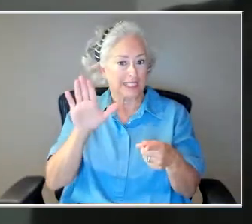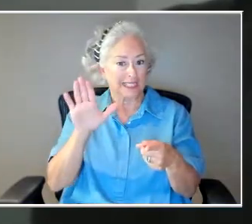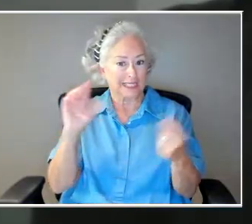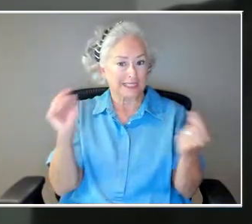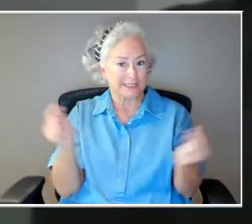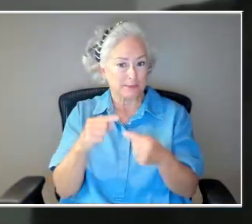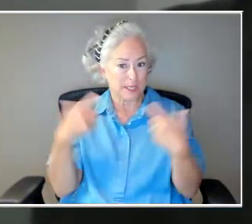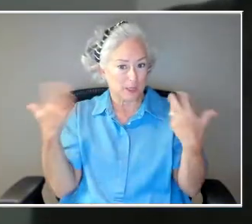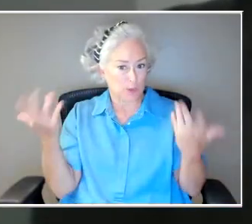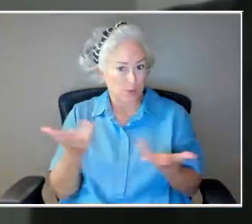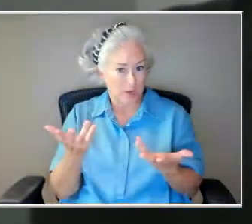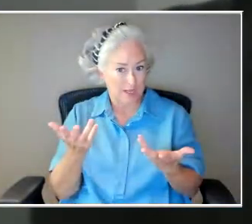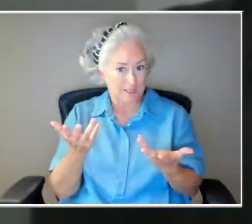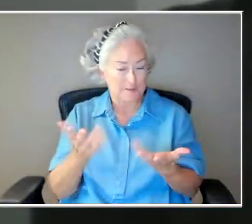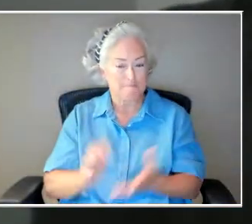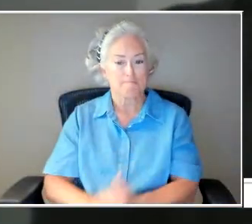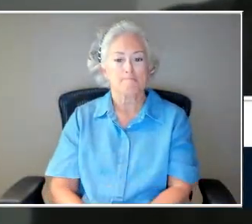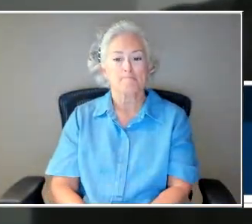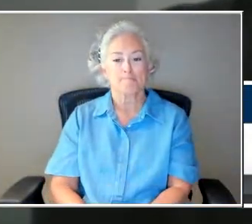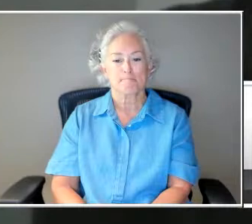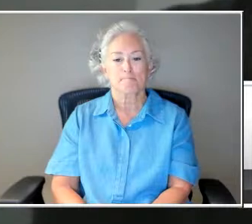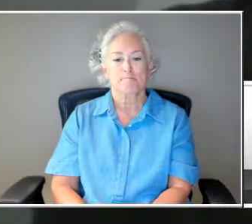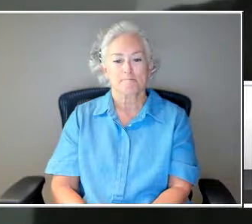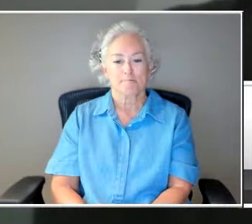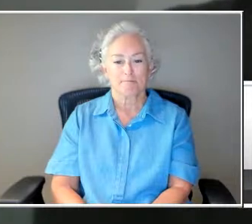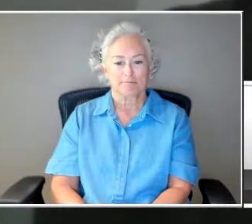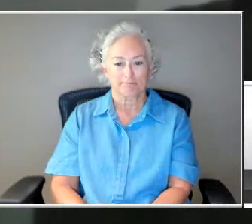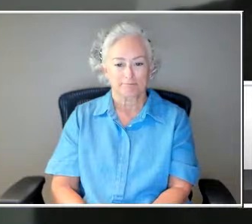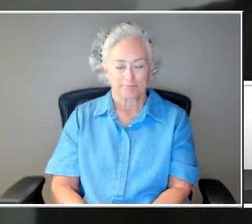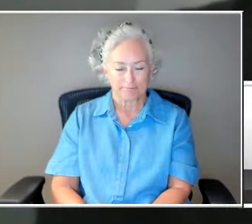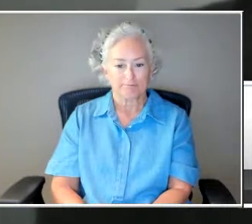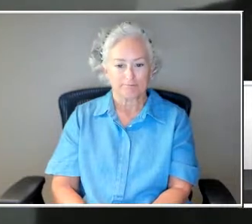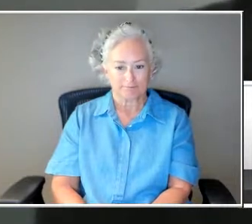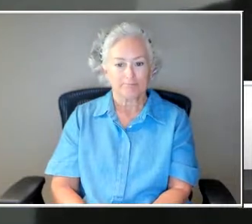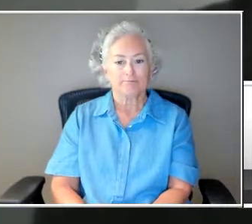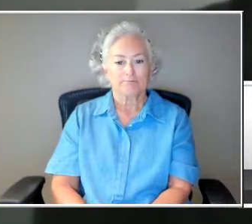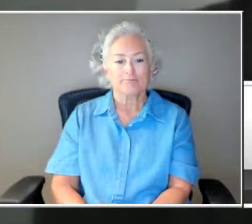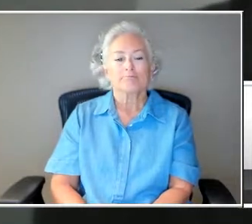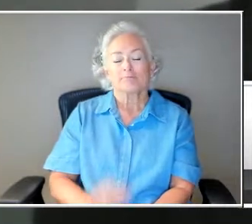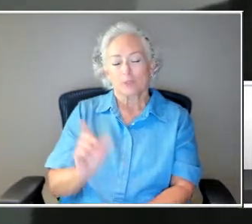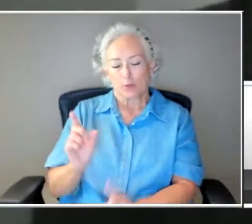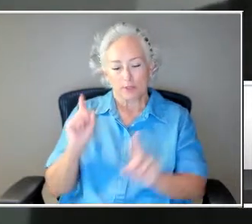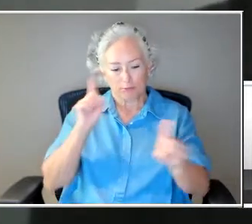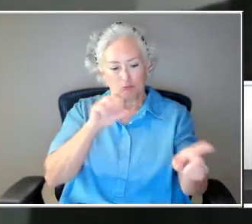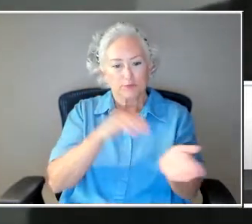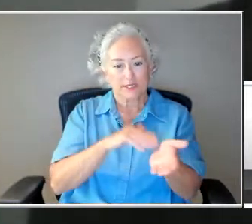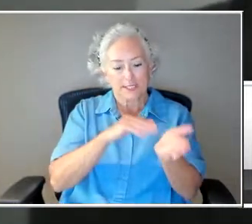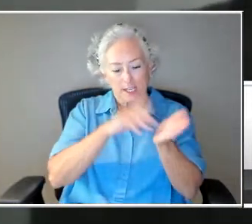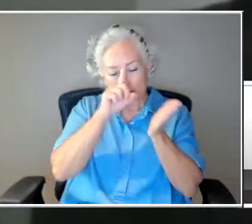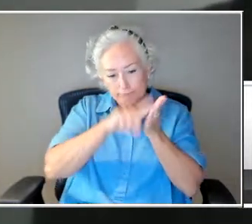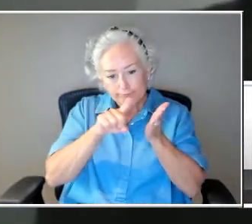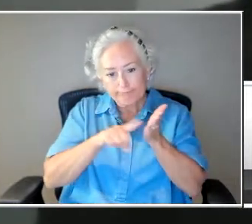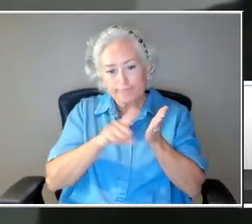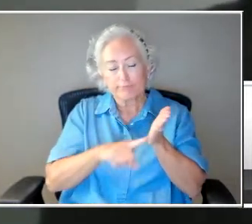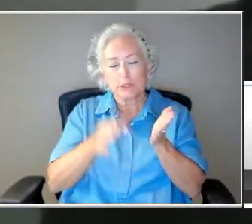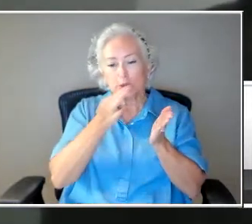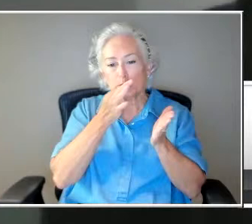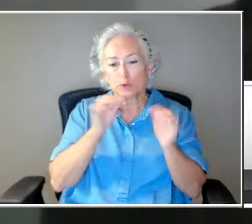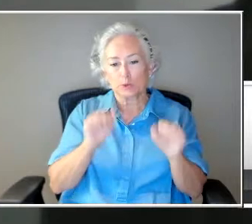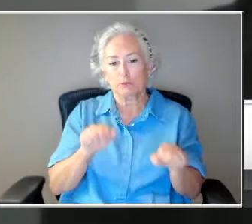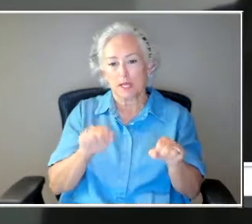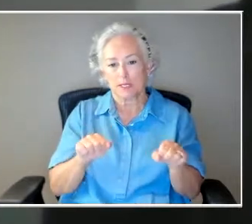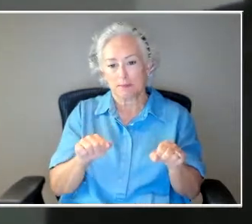Well, we got him checked out as soon as we could, just because the nature of the injury. Of course, we didn't